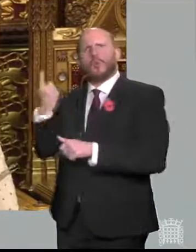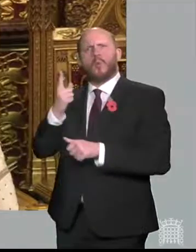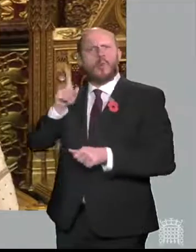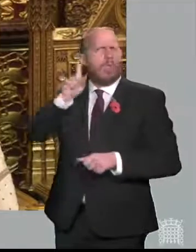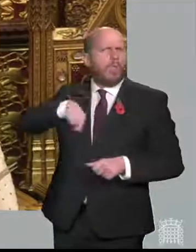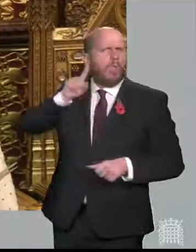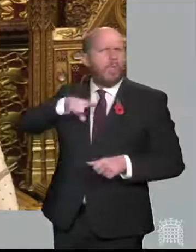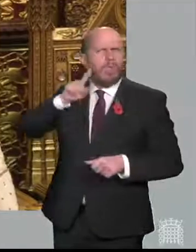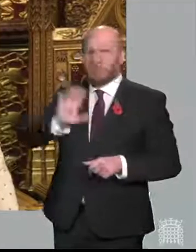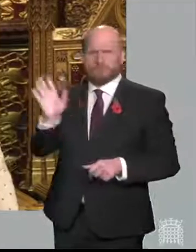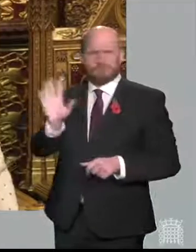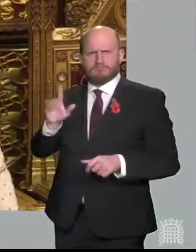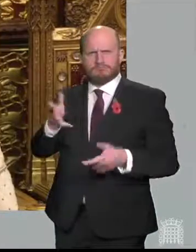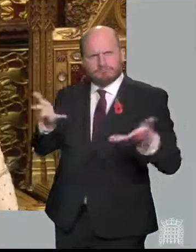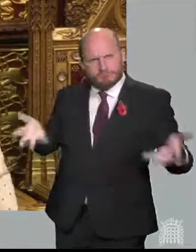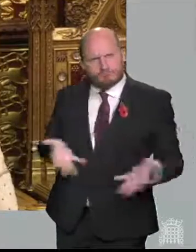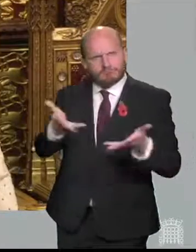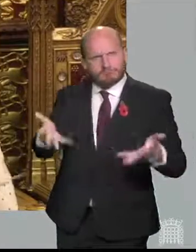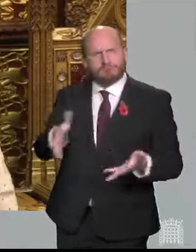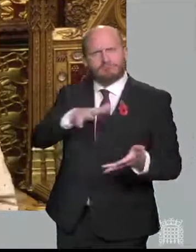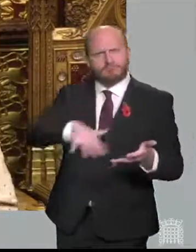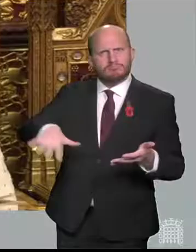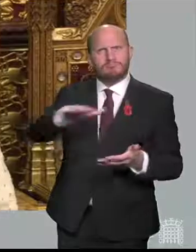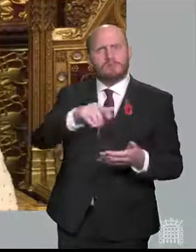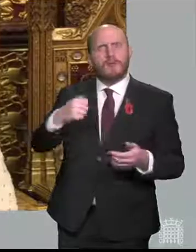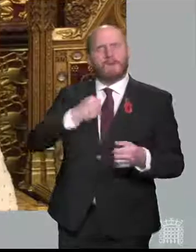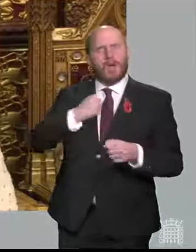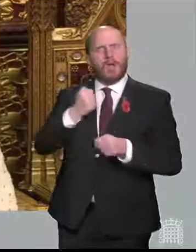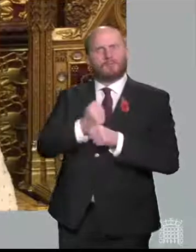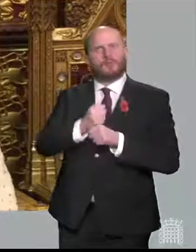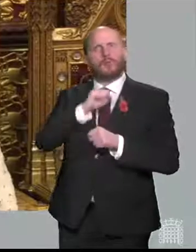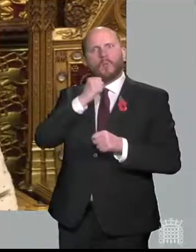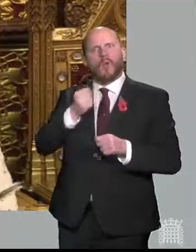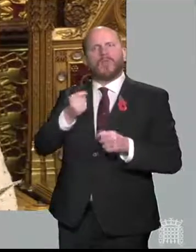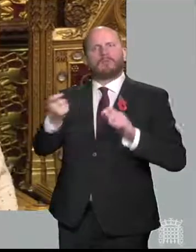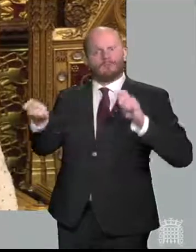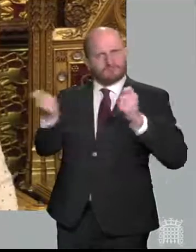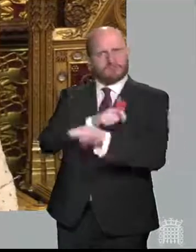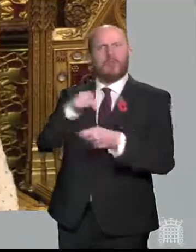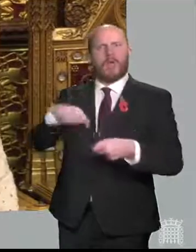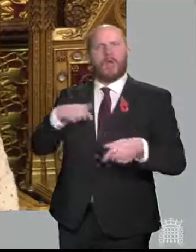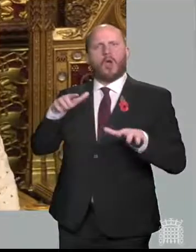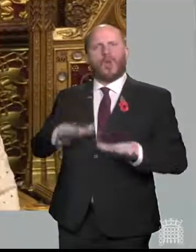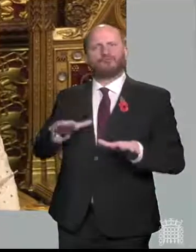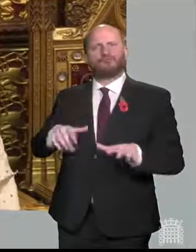my government will change this country and build a better future.